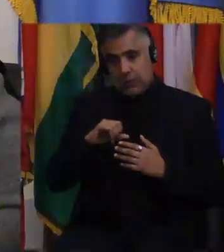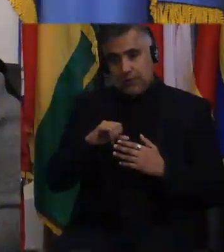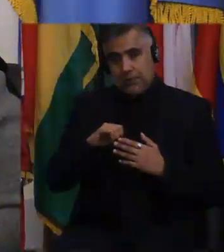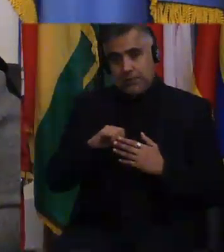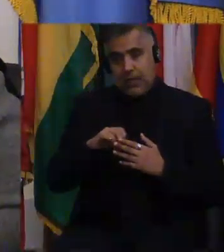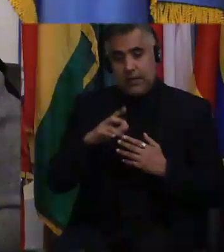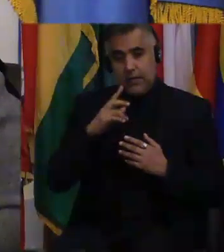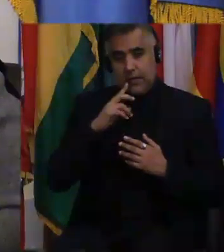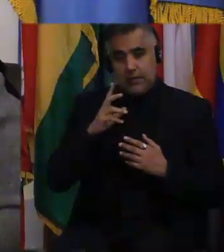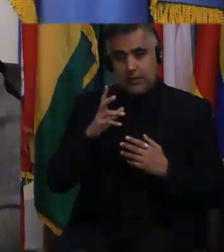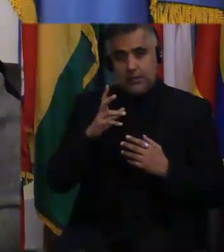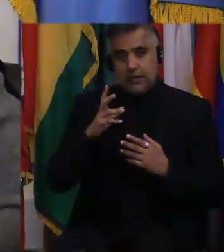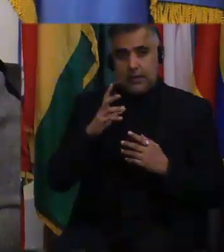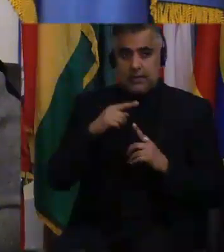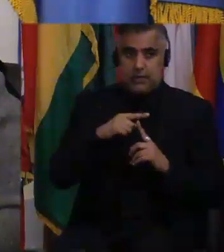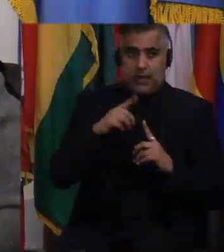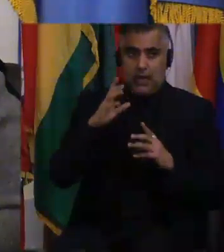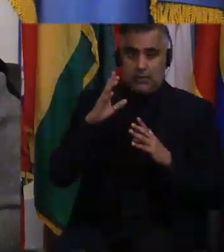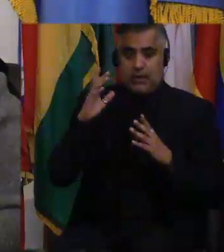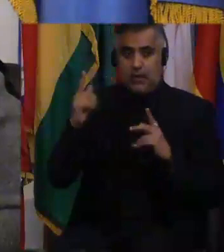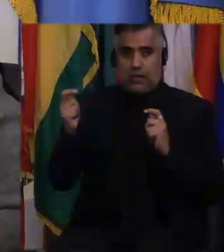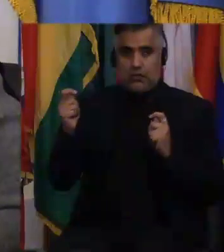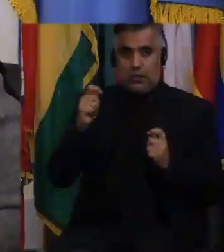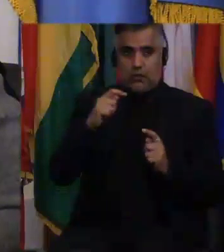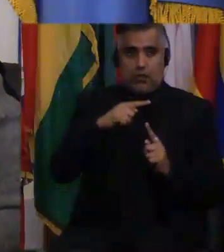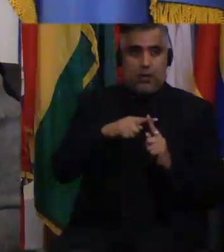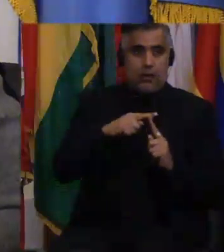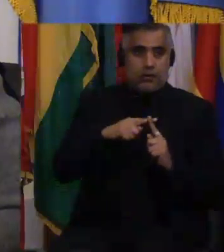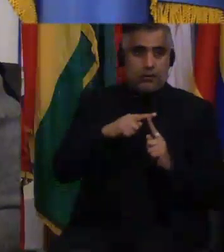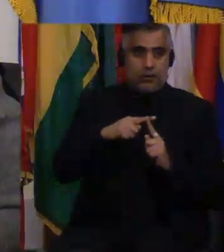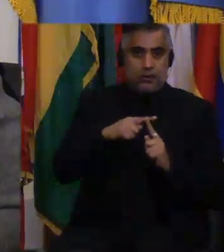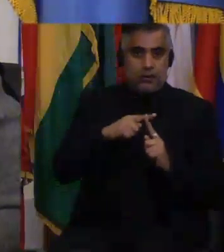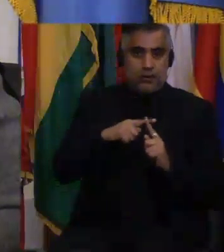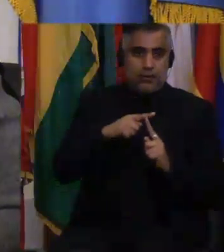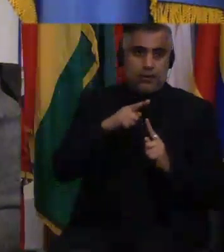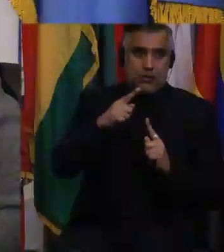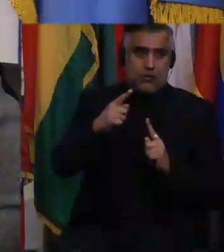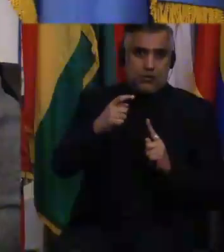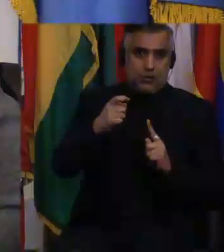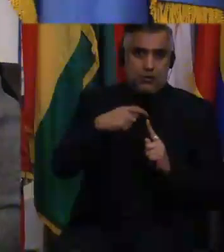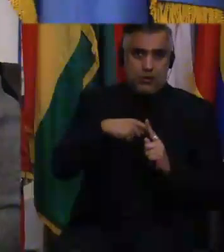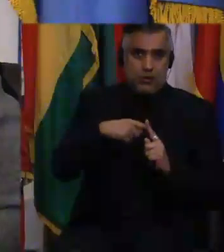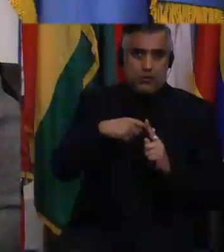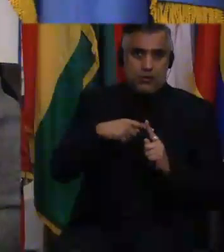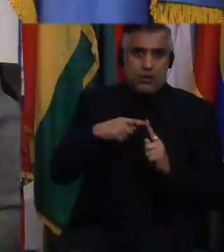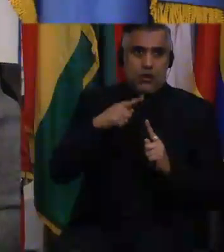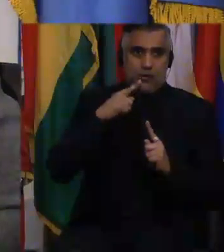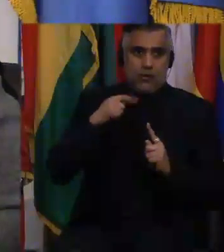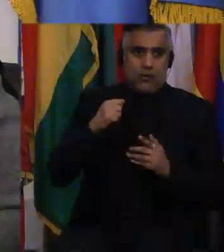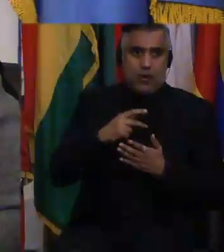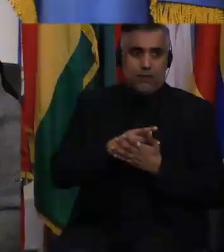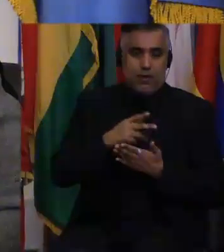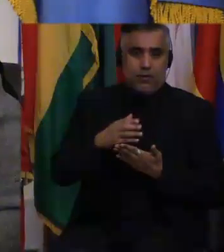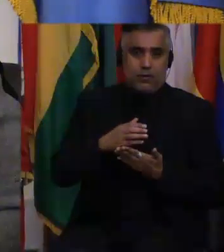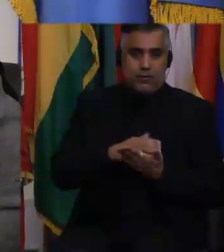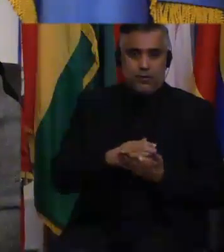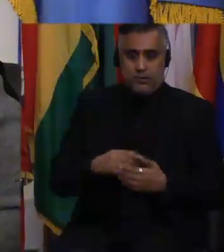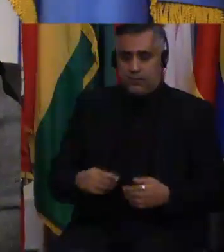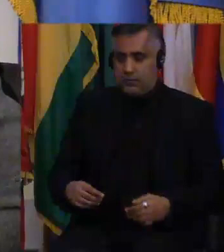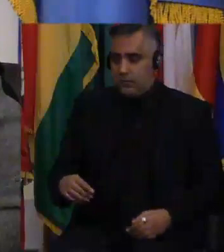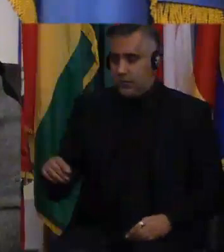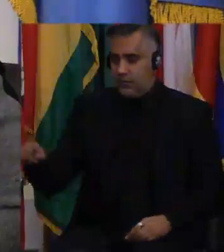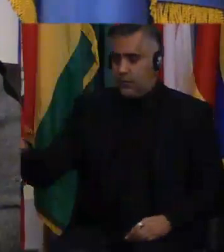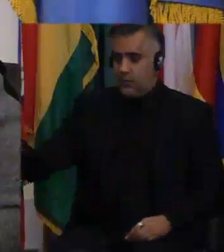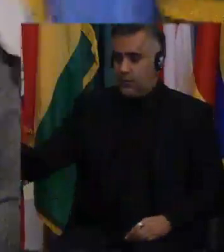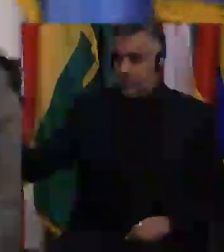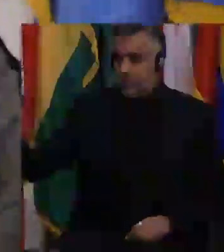an answer in the positive direction to the question that you asked for ratifiers of this convention.